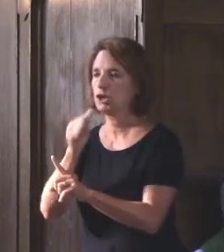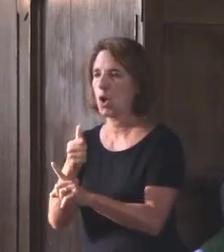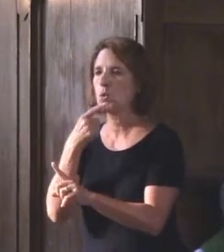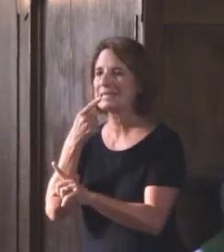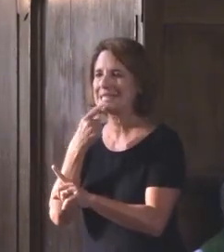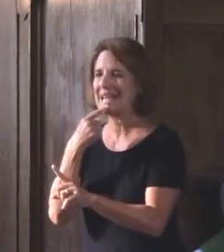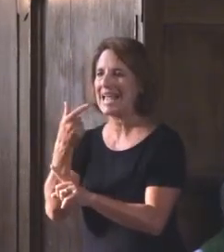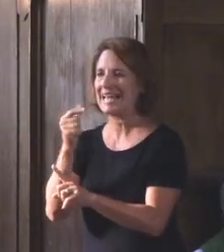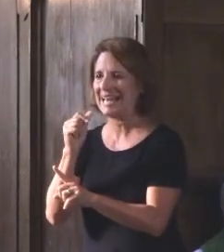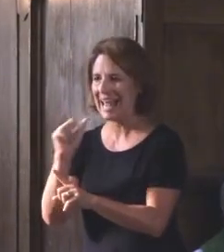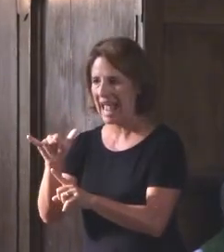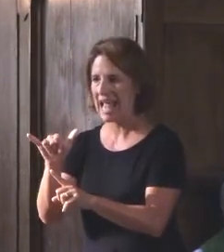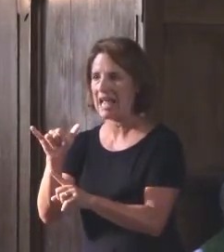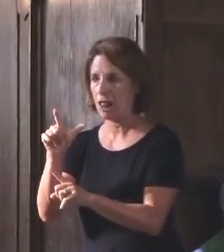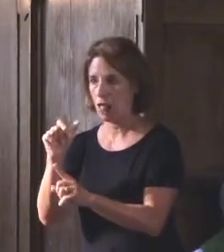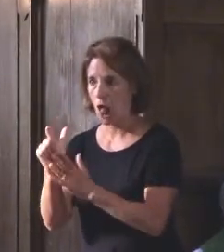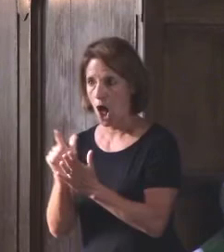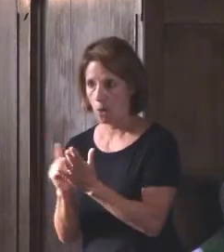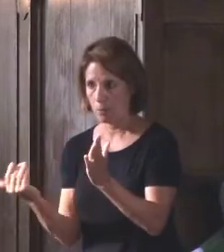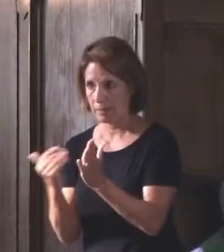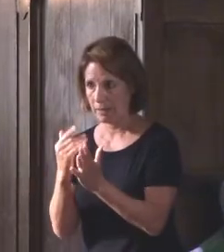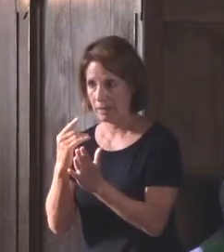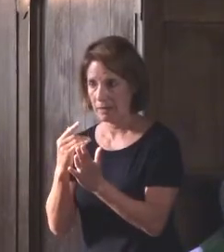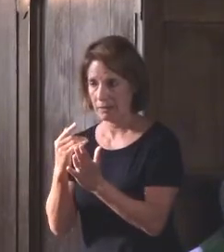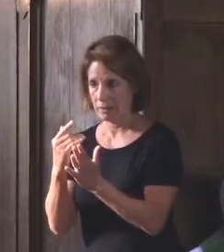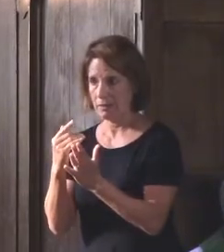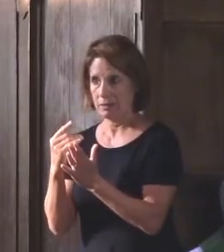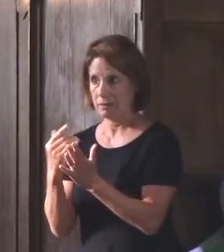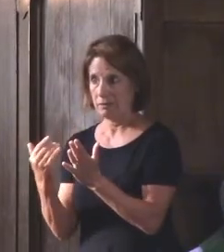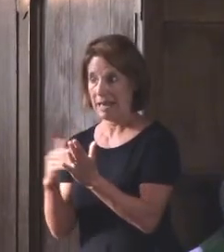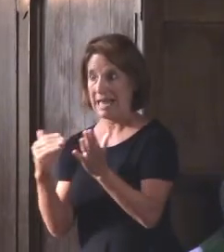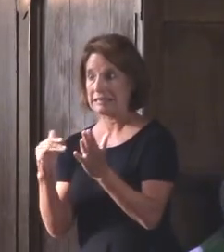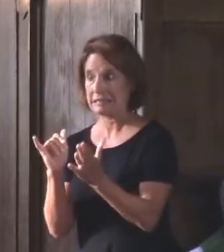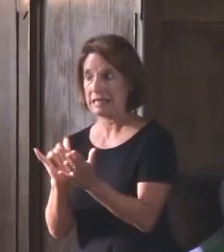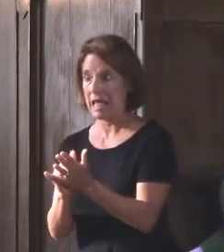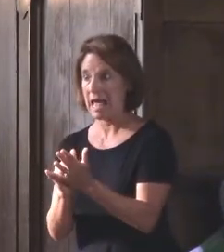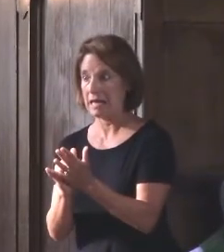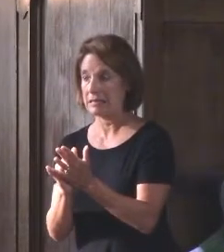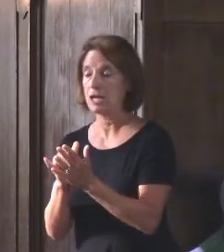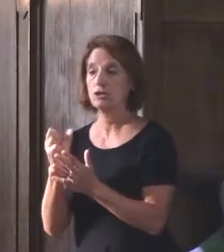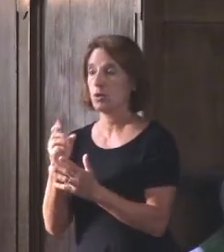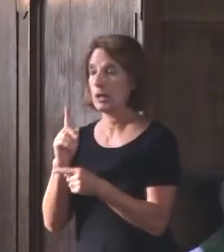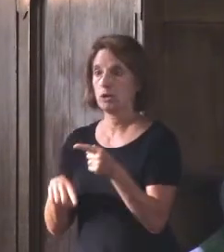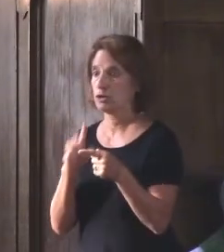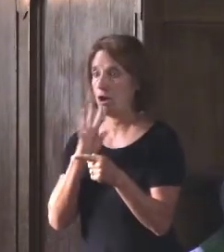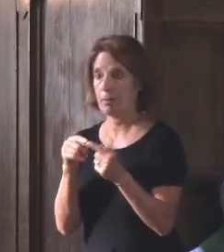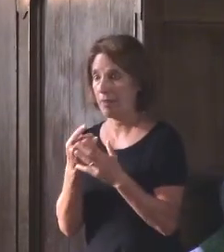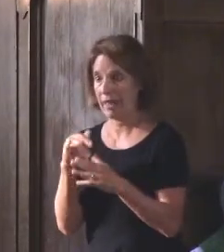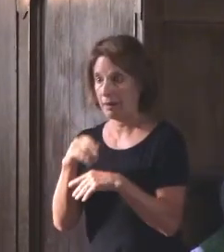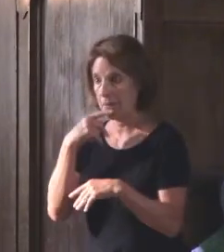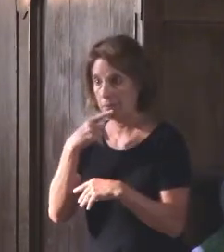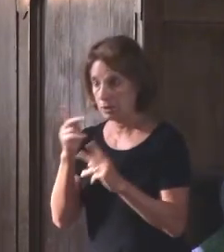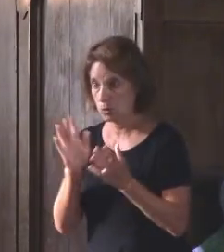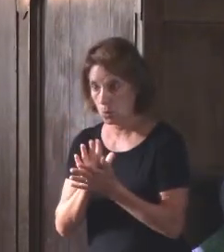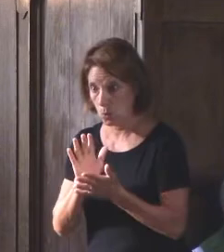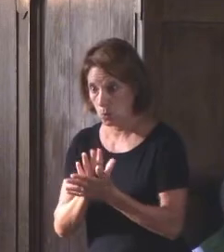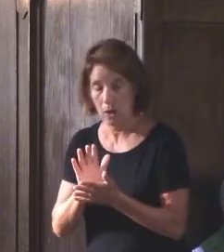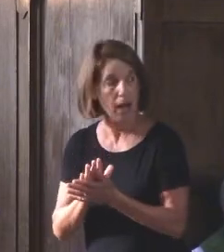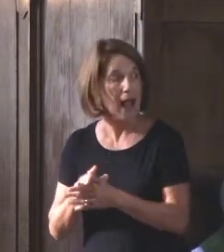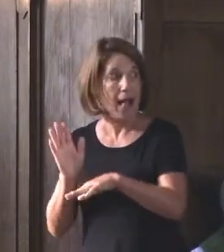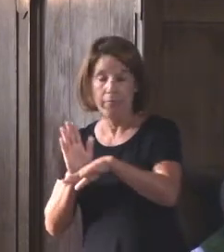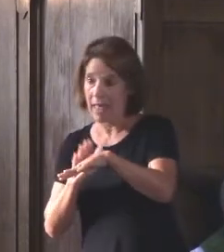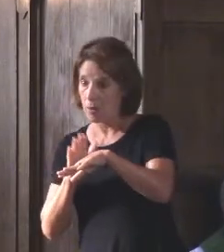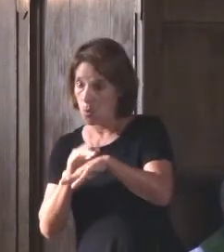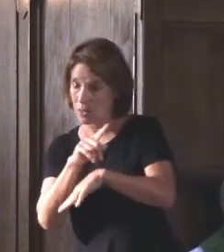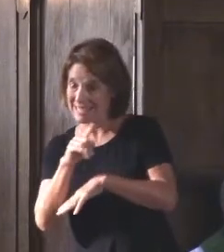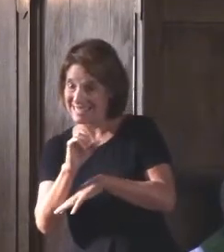Gay law, which forbids discussion of sexual orientation in public school. And they informed Xander that if he